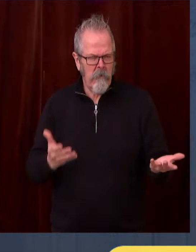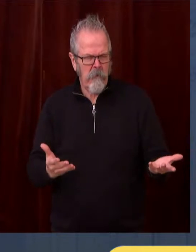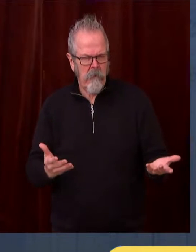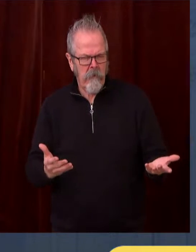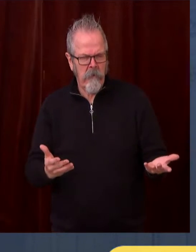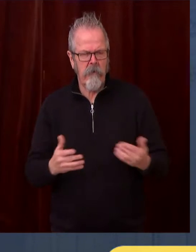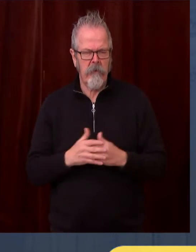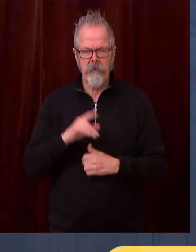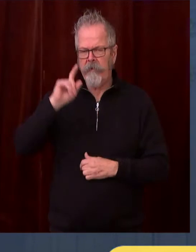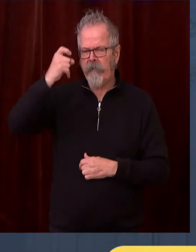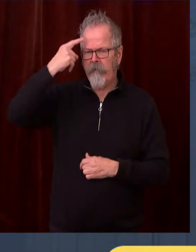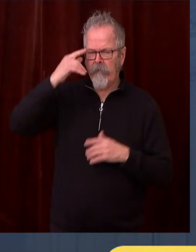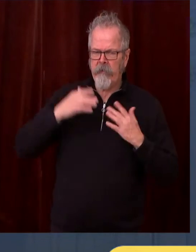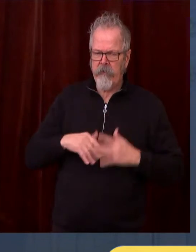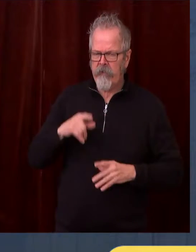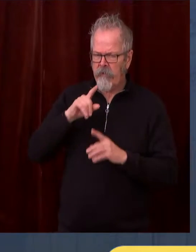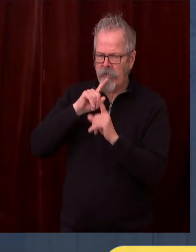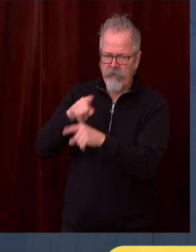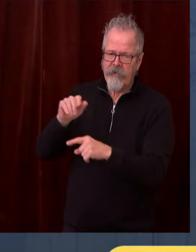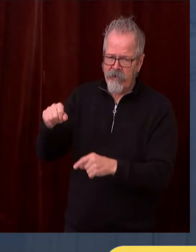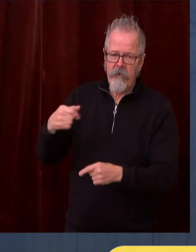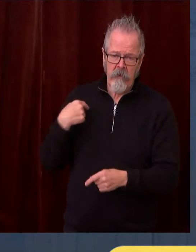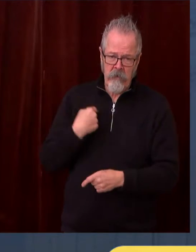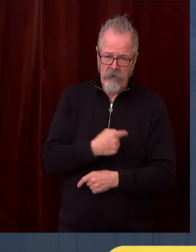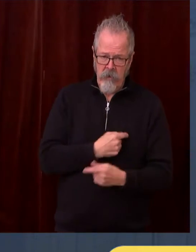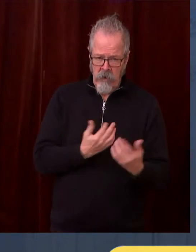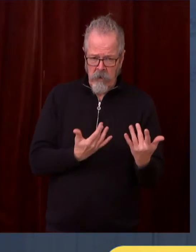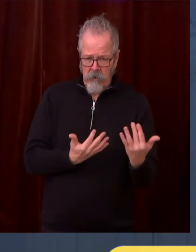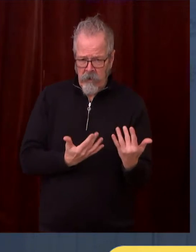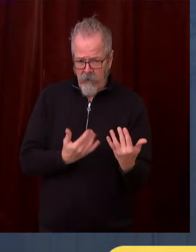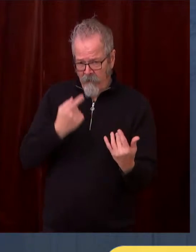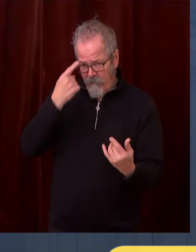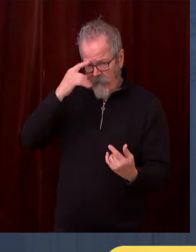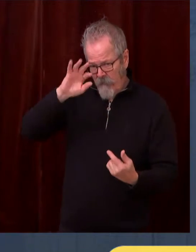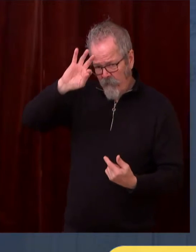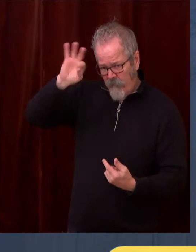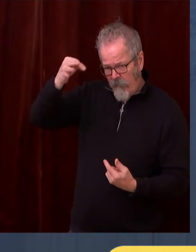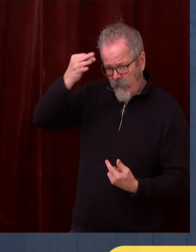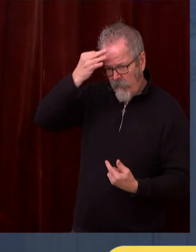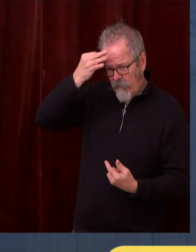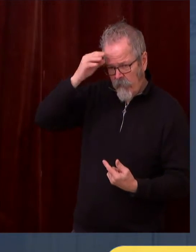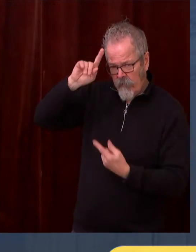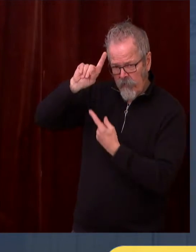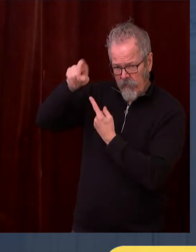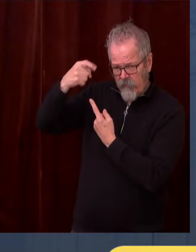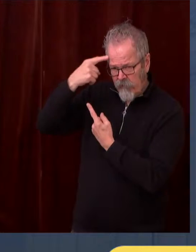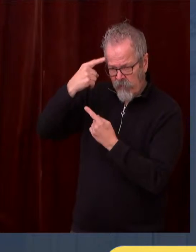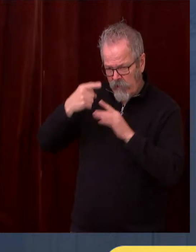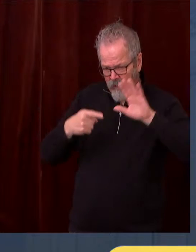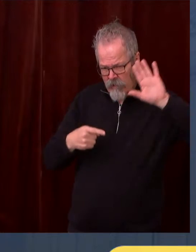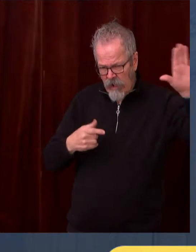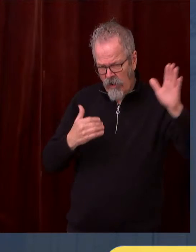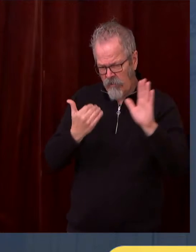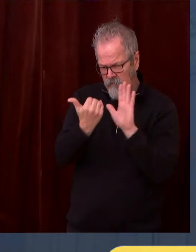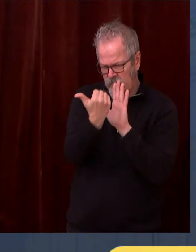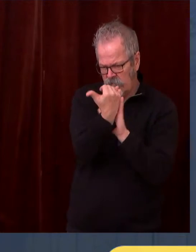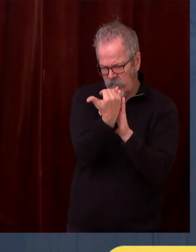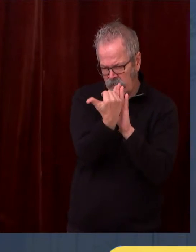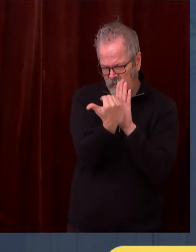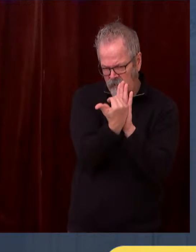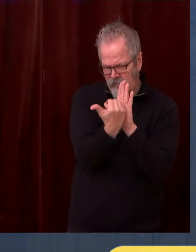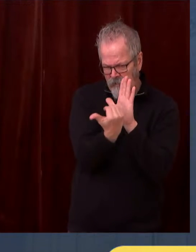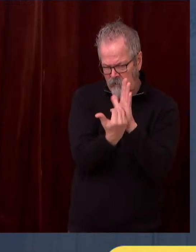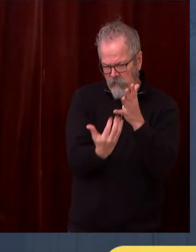decisions. Those decisions have not been made to date. When they are made, obviously we will share them with the public so people can have